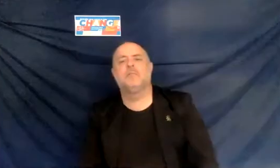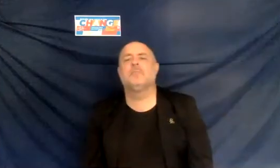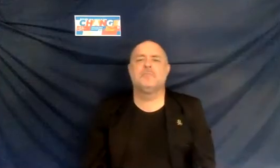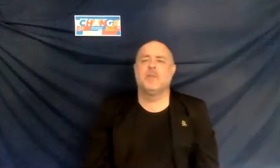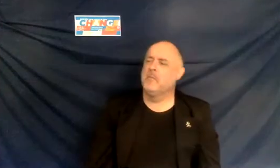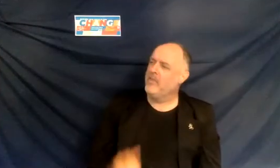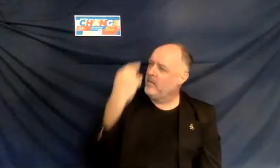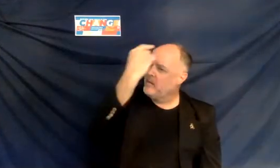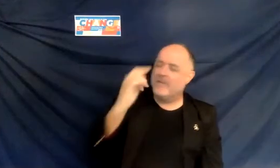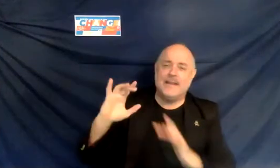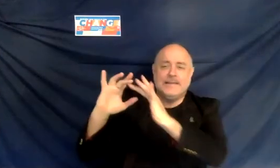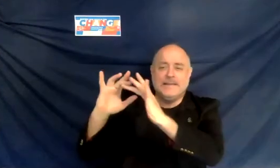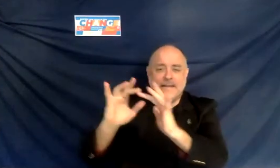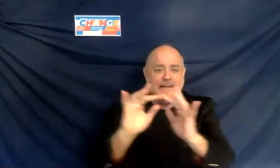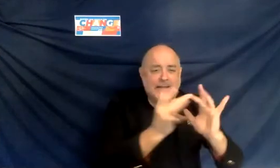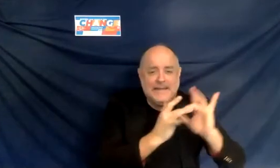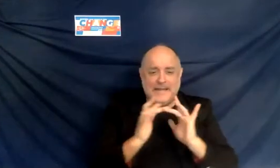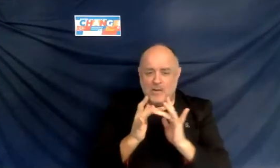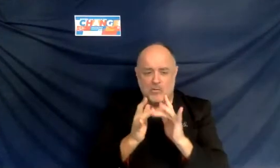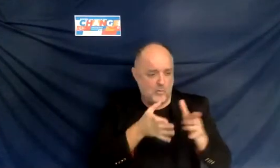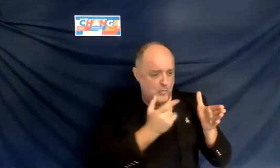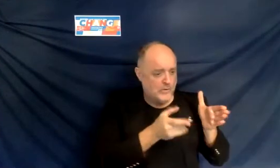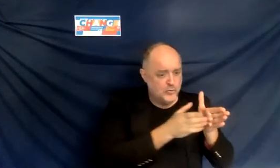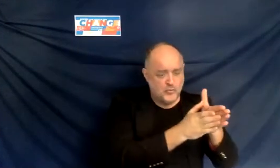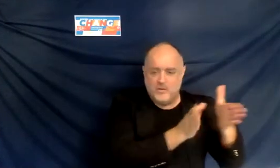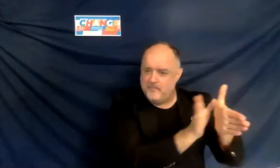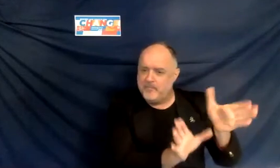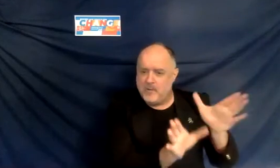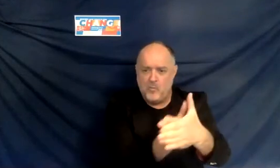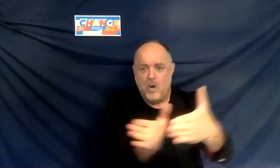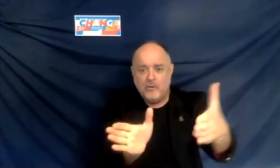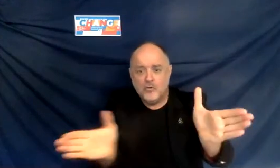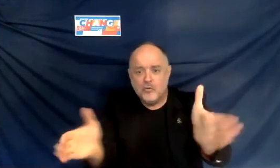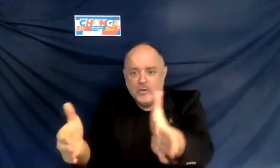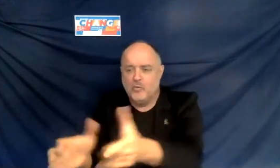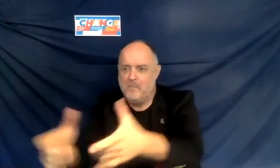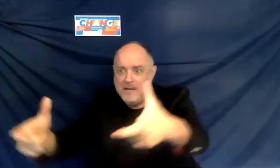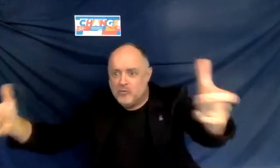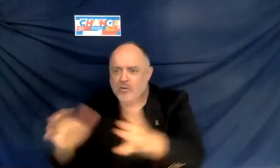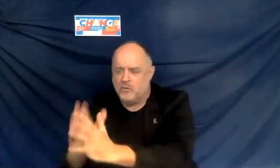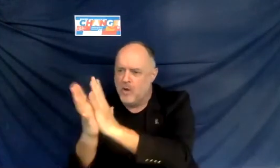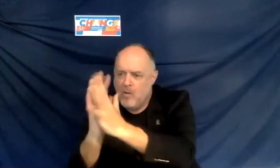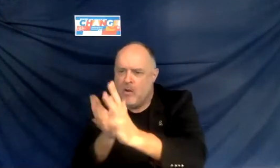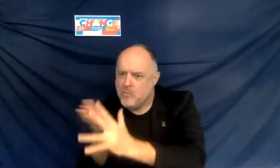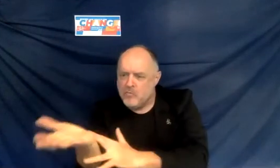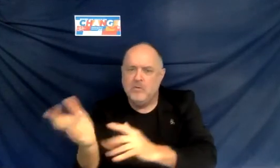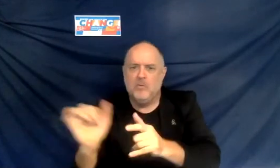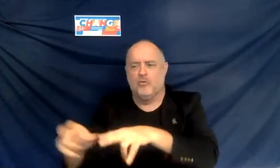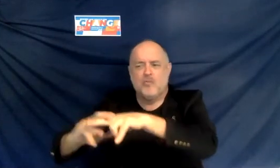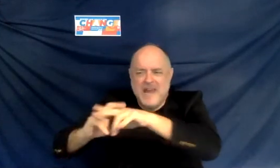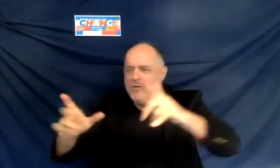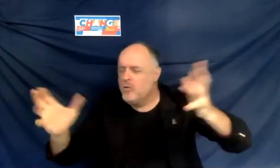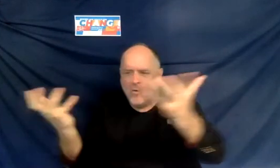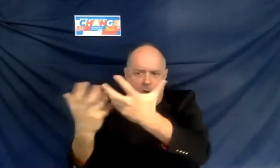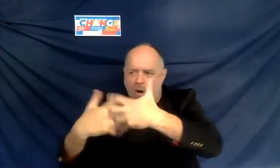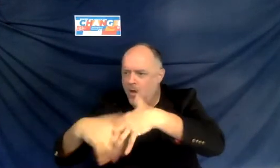network perspective, so the streets feeding into distributors, where those streets are traveling to, what are the activities happening in